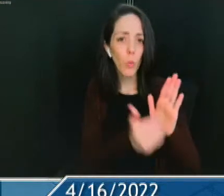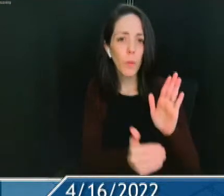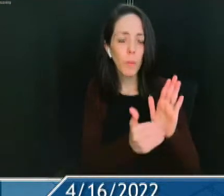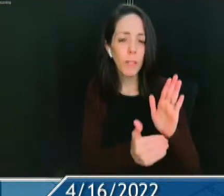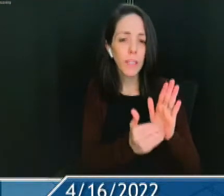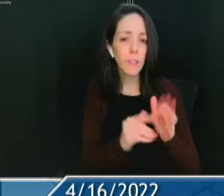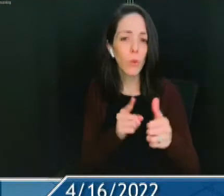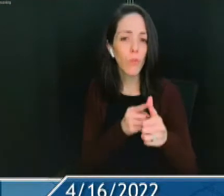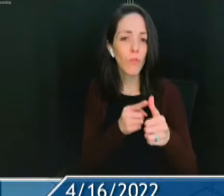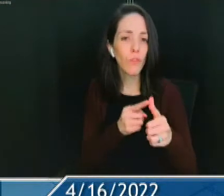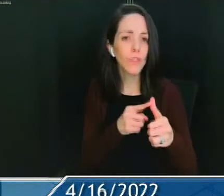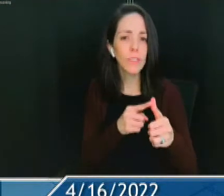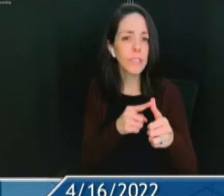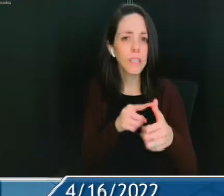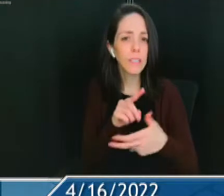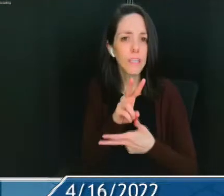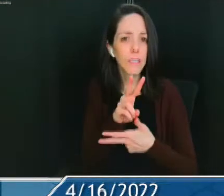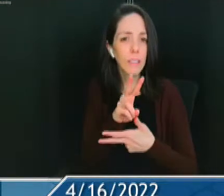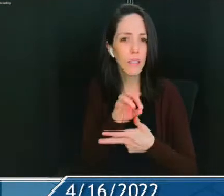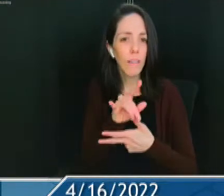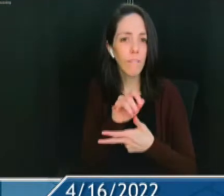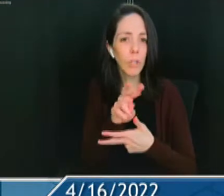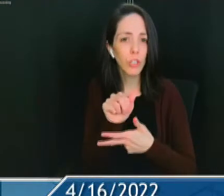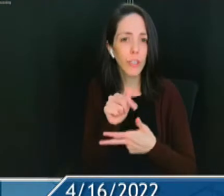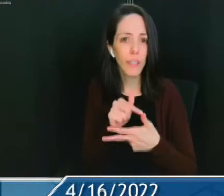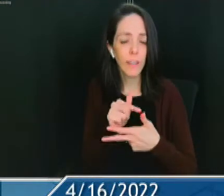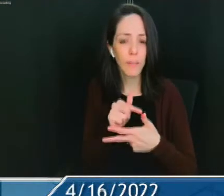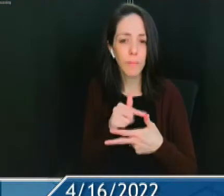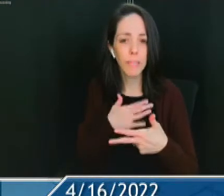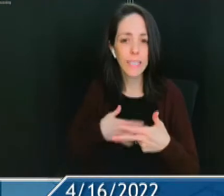Okay, thank you. Virginia Ellaby.